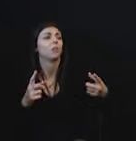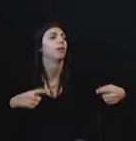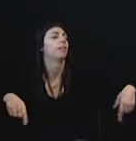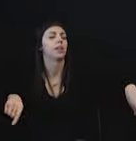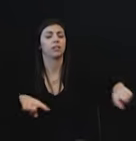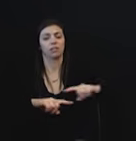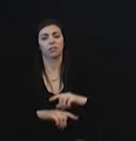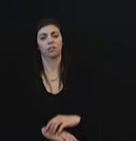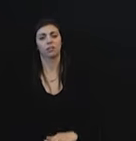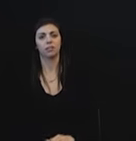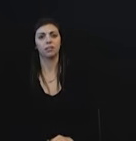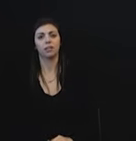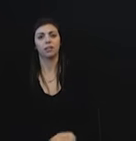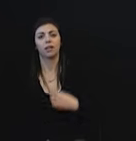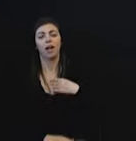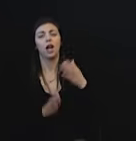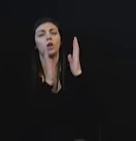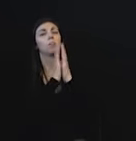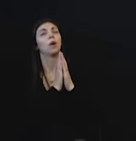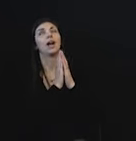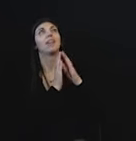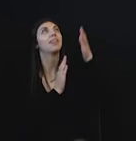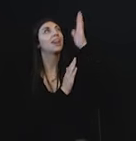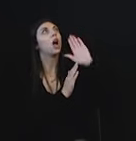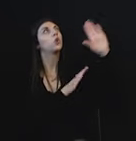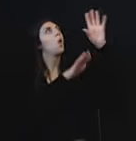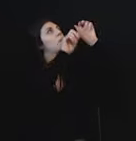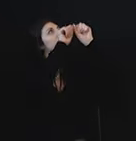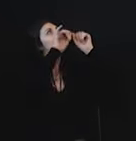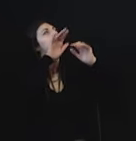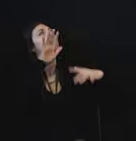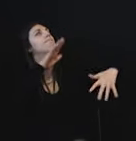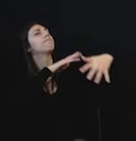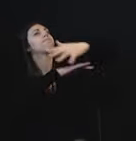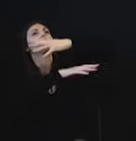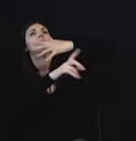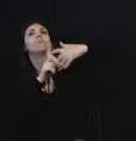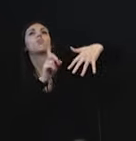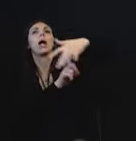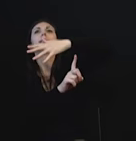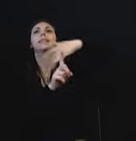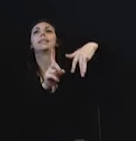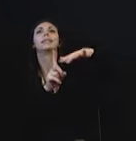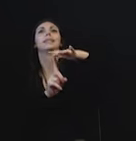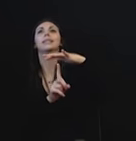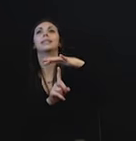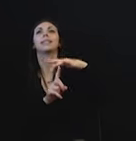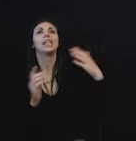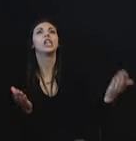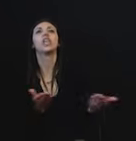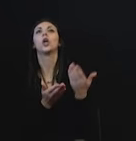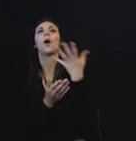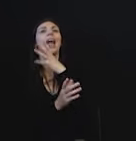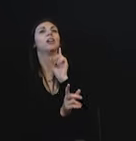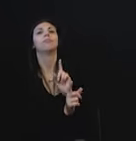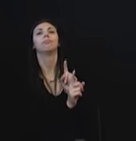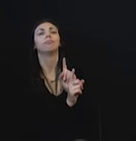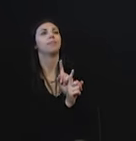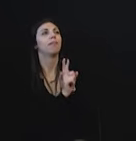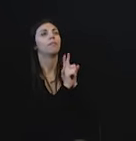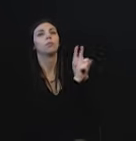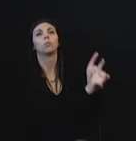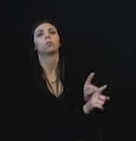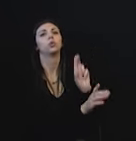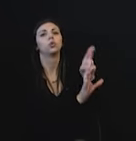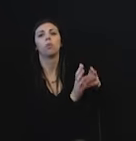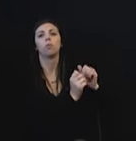God, I pray your presence would flood this place. And it wouldn't just stay here, it would go out with us as we leave this place.